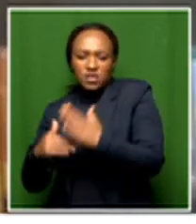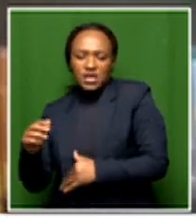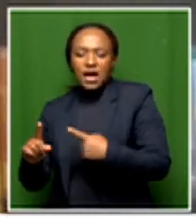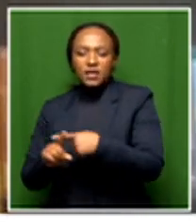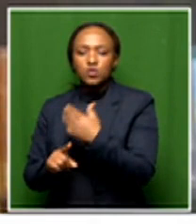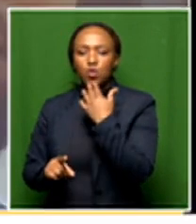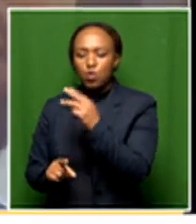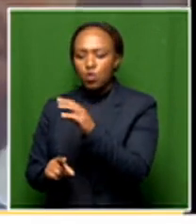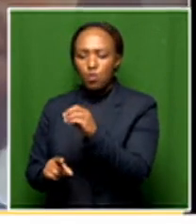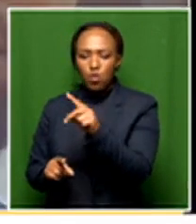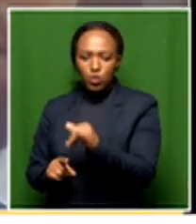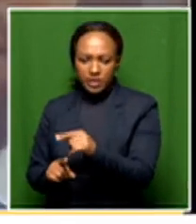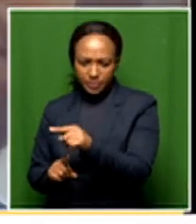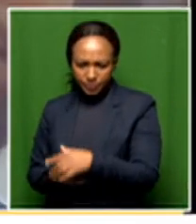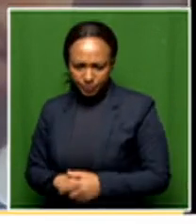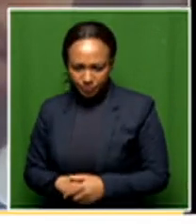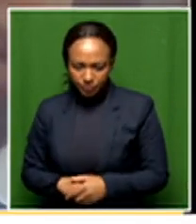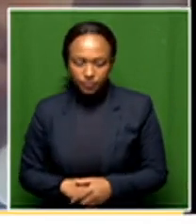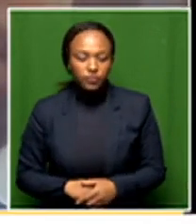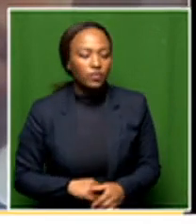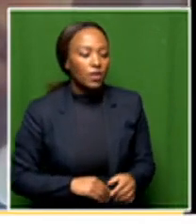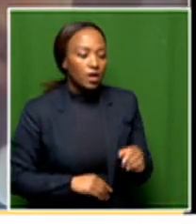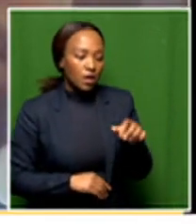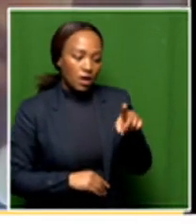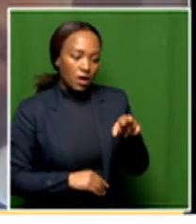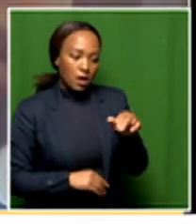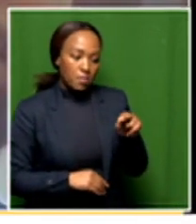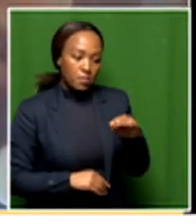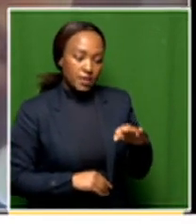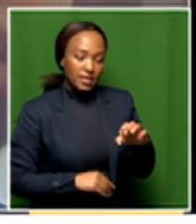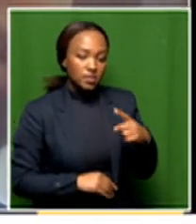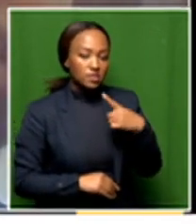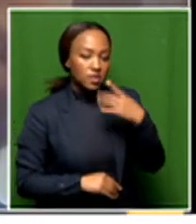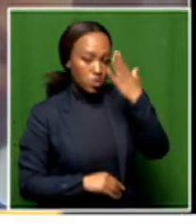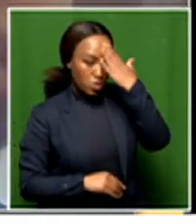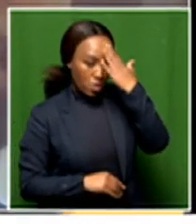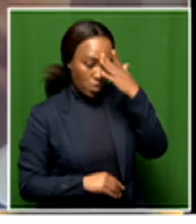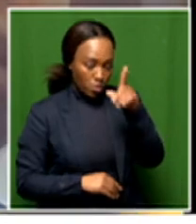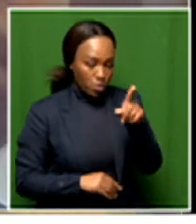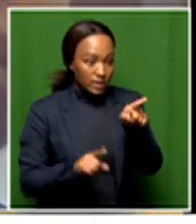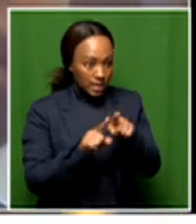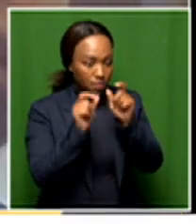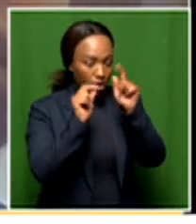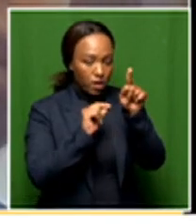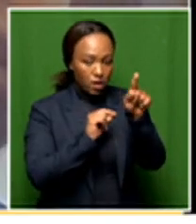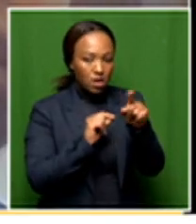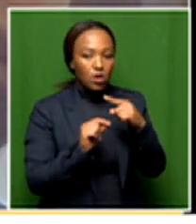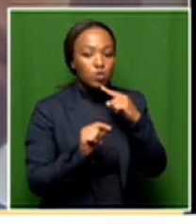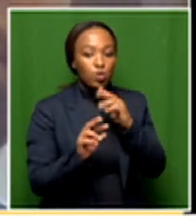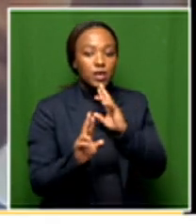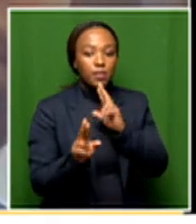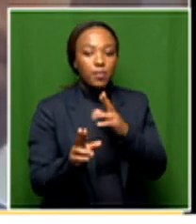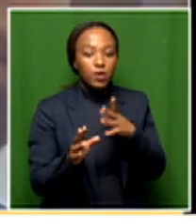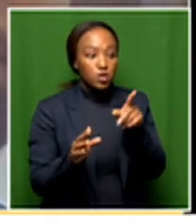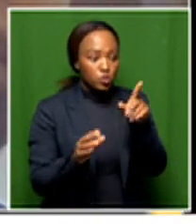Moodey. So, Prince, you do know, and I'm sure you've seen this yourself, you're quite aware that you were reported to have tried